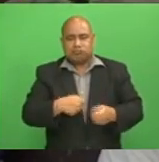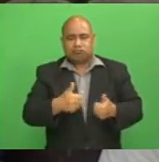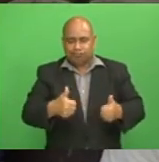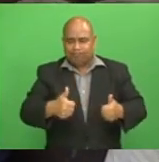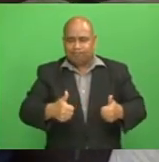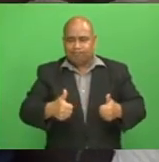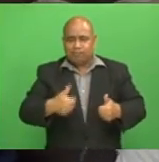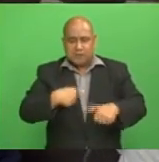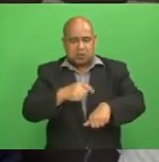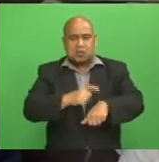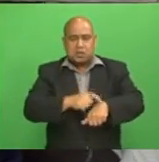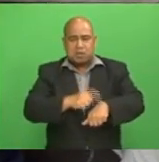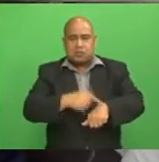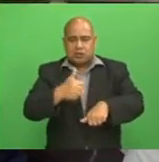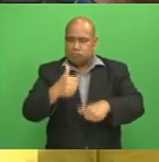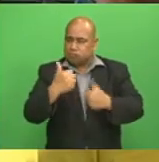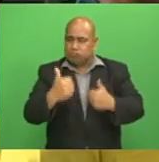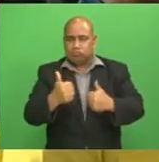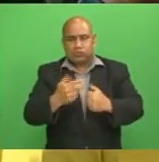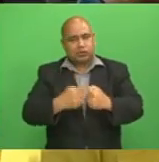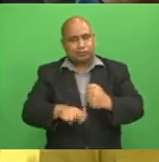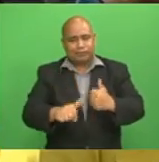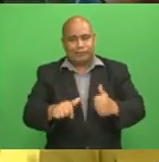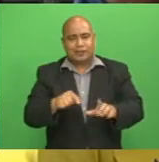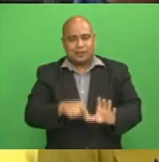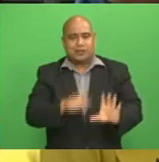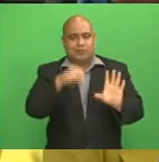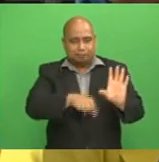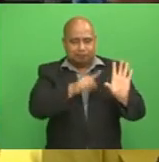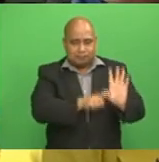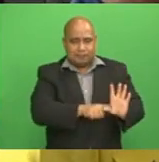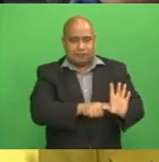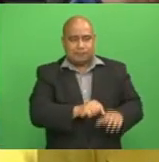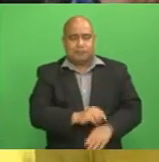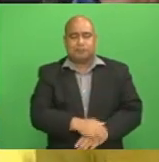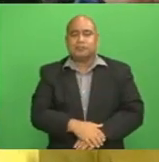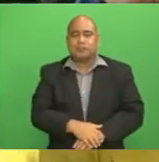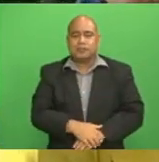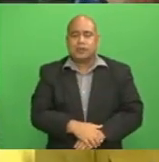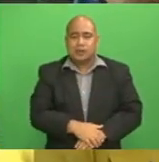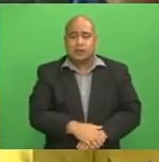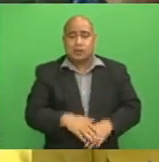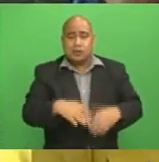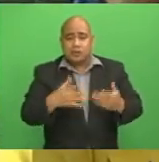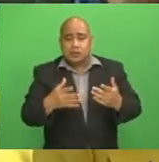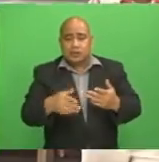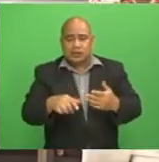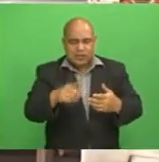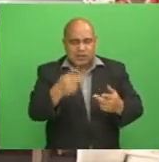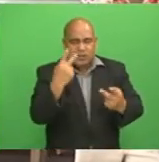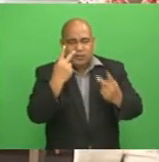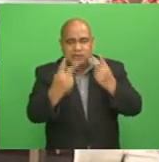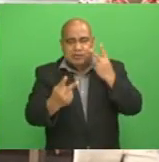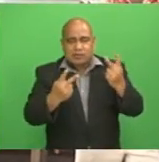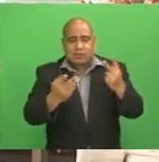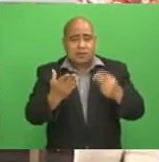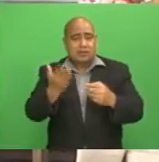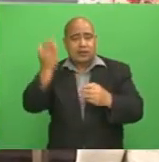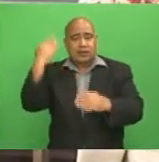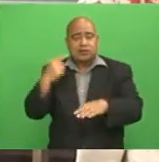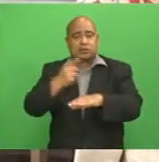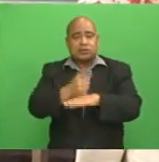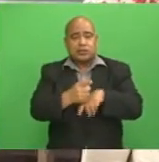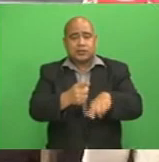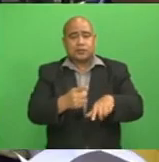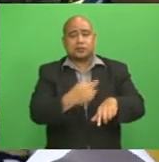news so far for us this year. Speaking after a visit to Nriketi last week, Usamate says while there still needs to be a